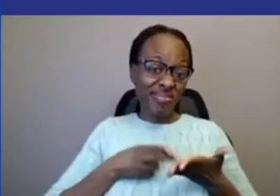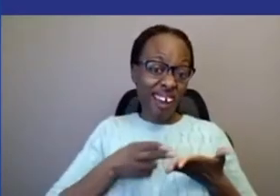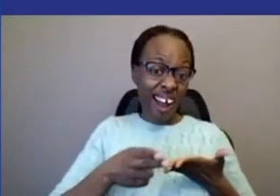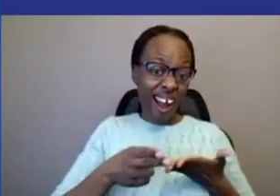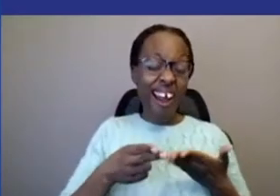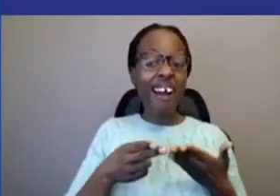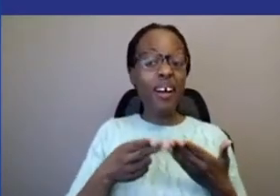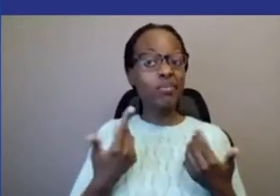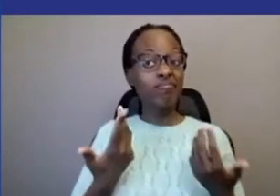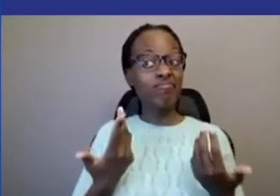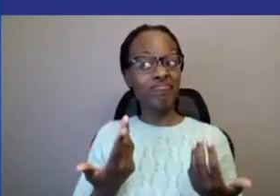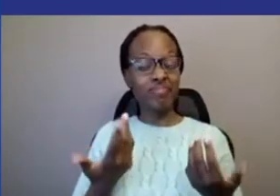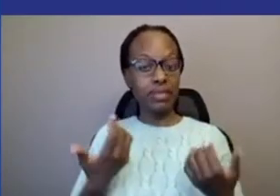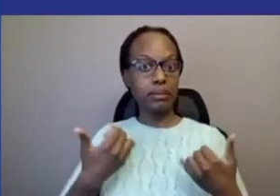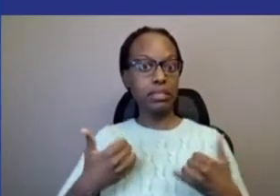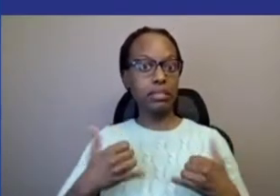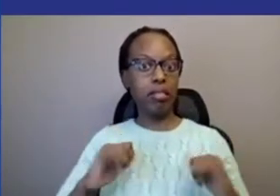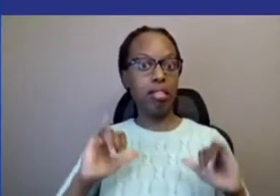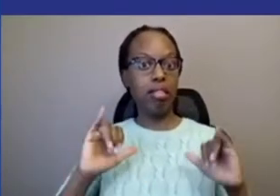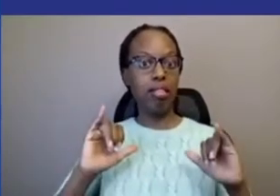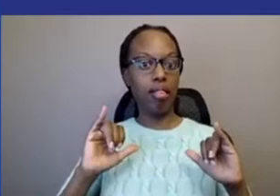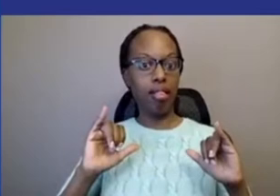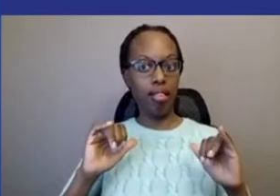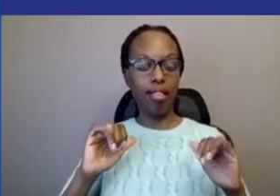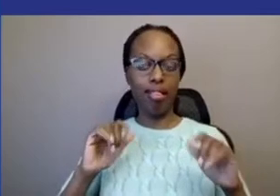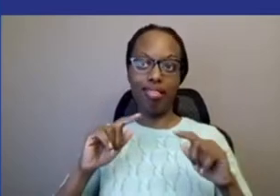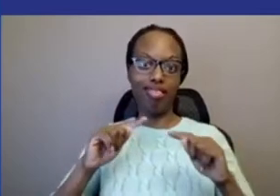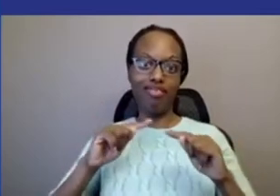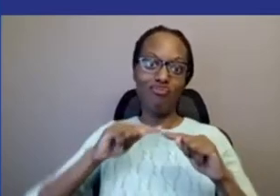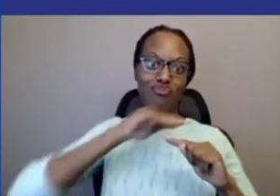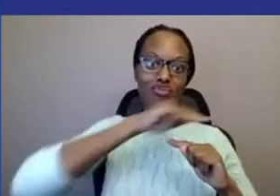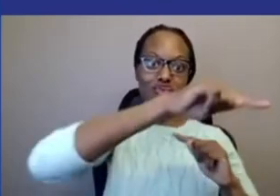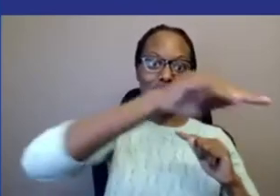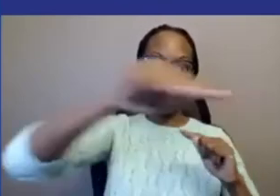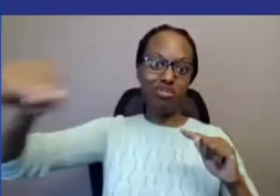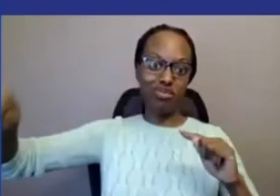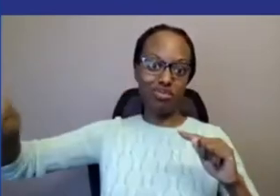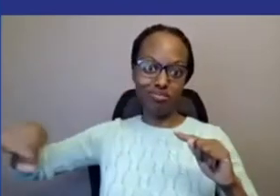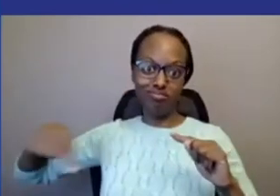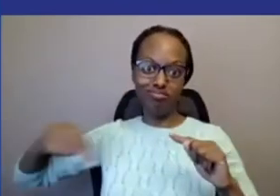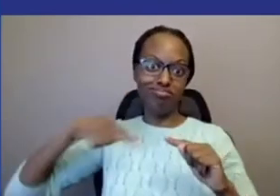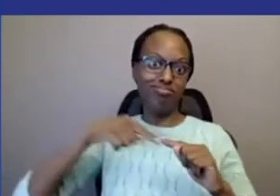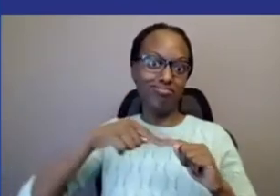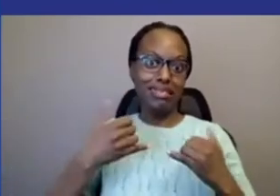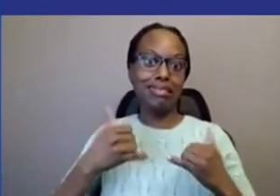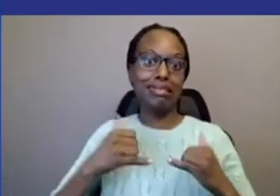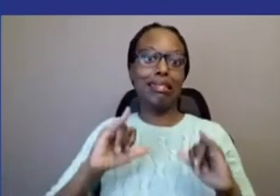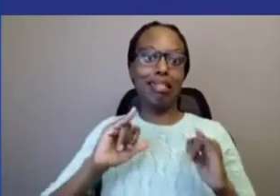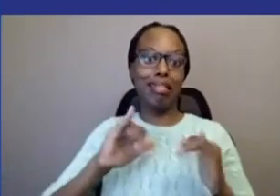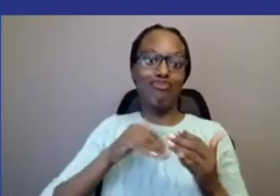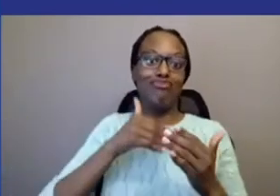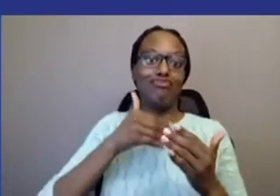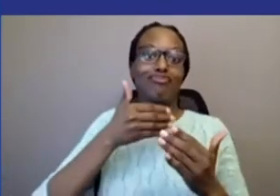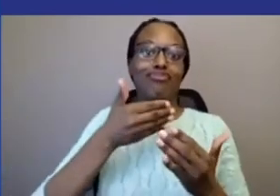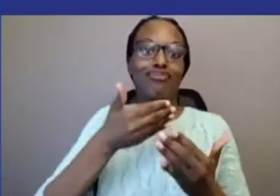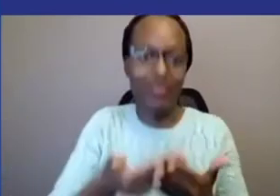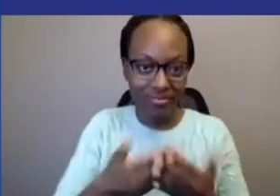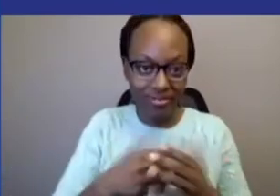coming into with full circle, and I'll explain why. Because despite having